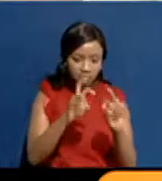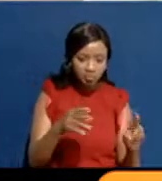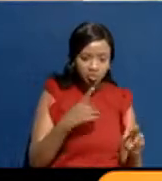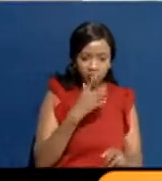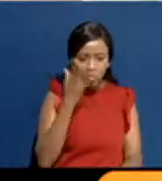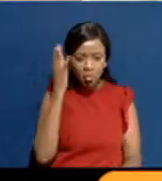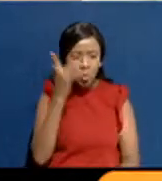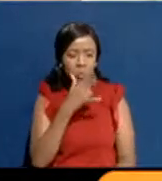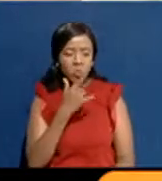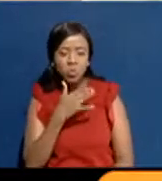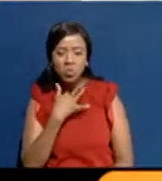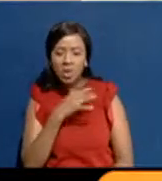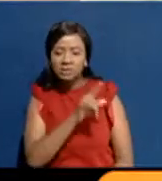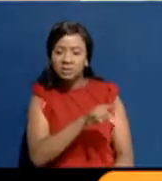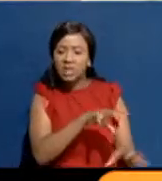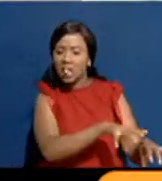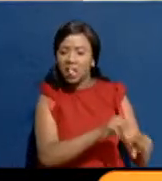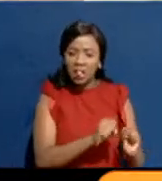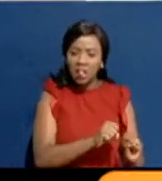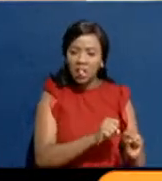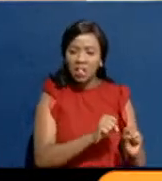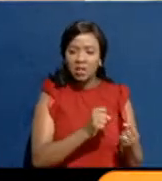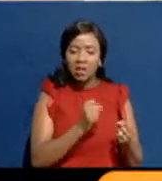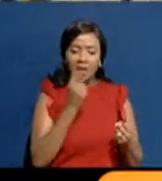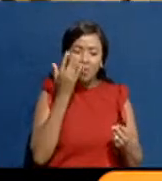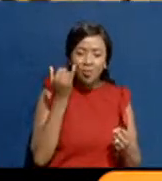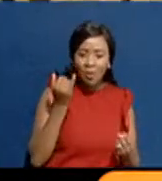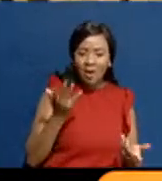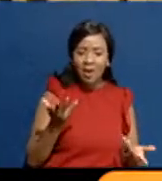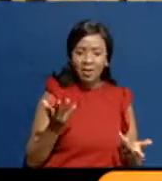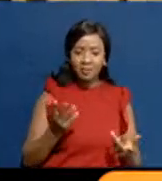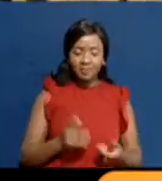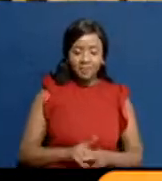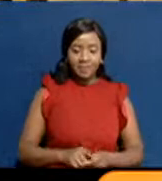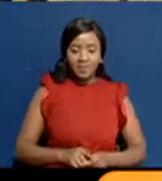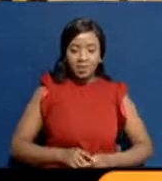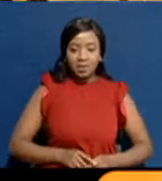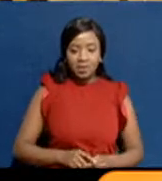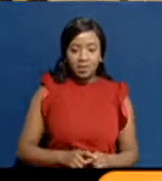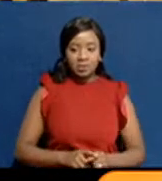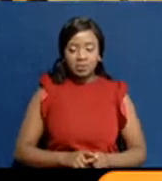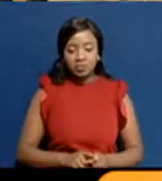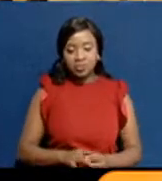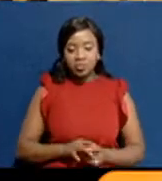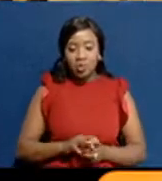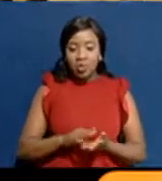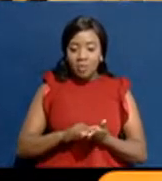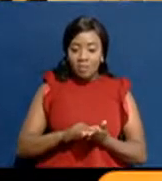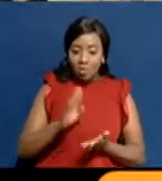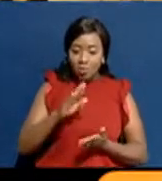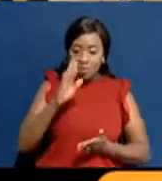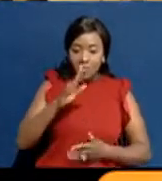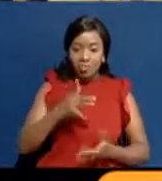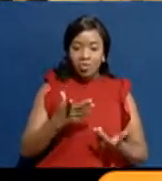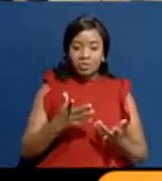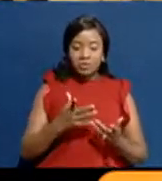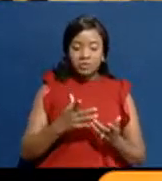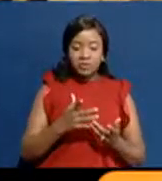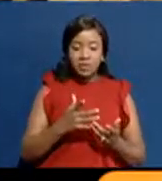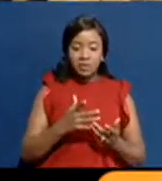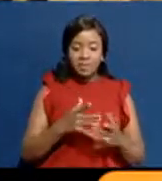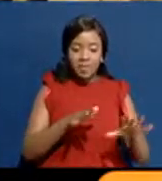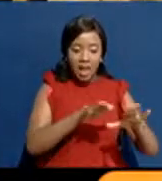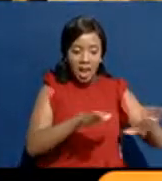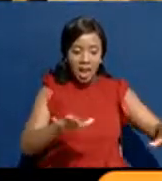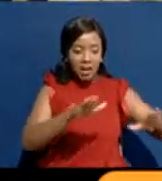why. And actually, for most of the plots that we discovered, because we found the map of how